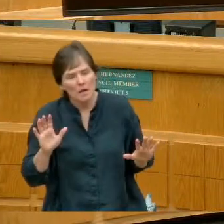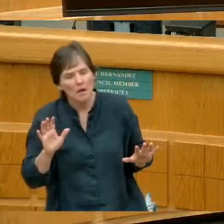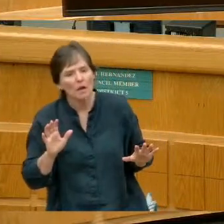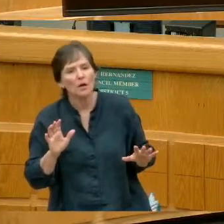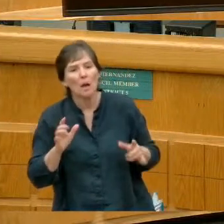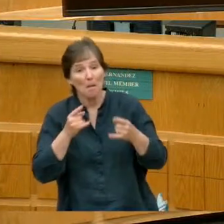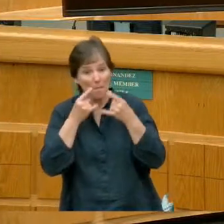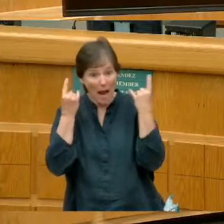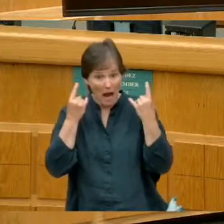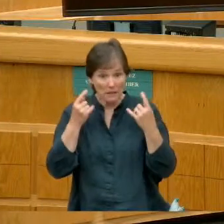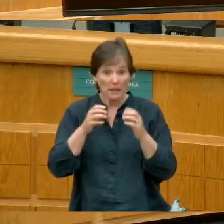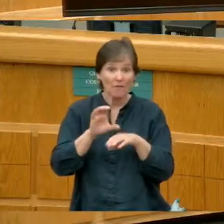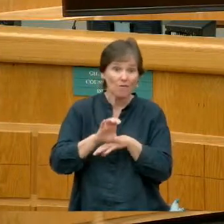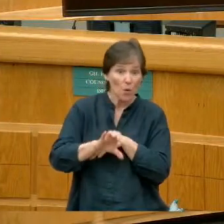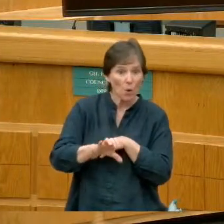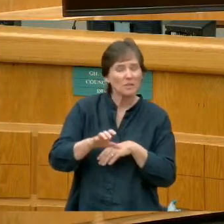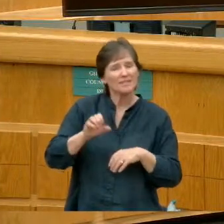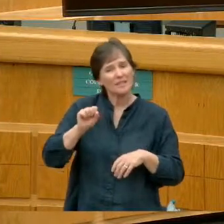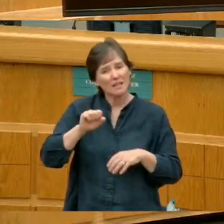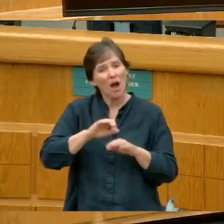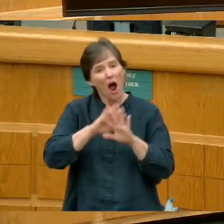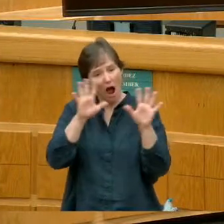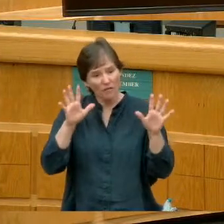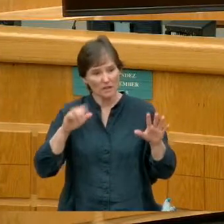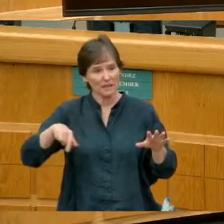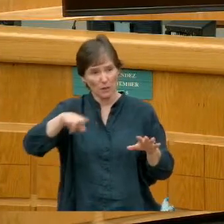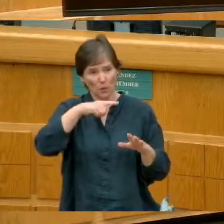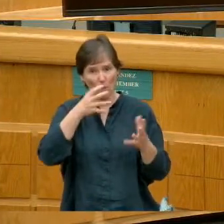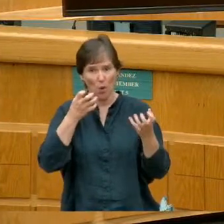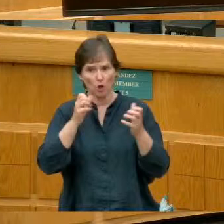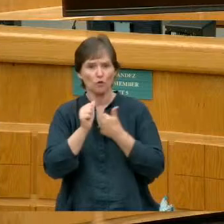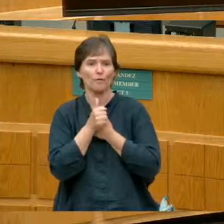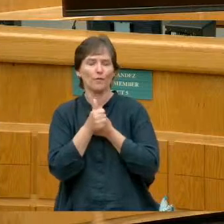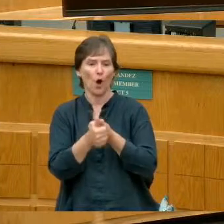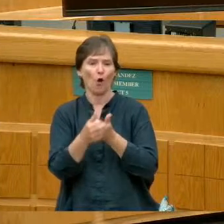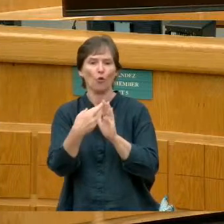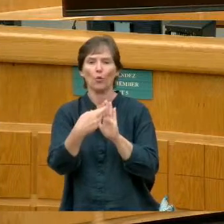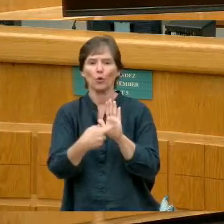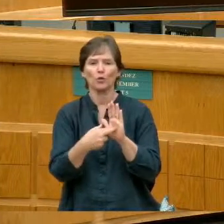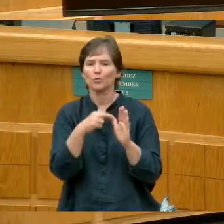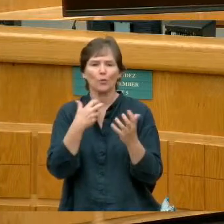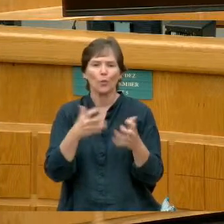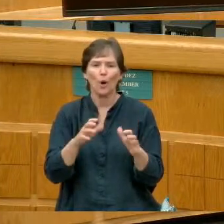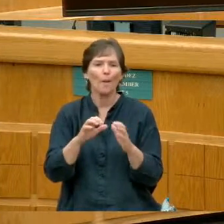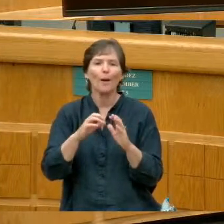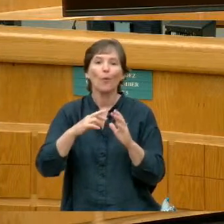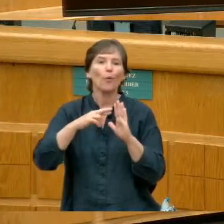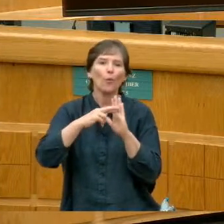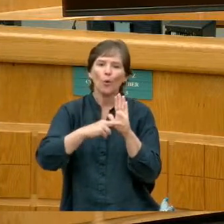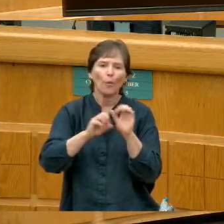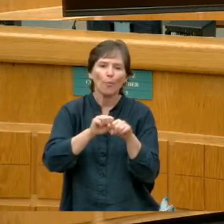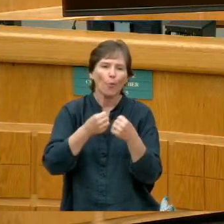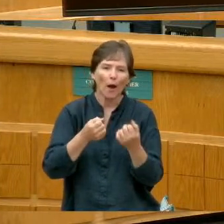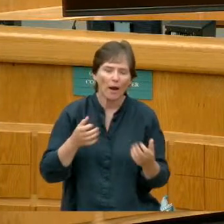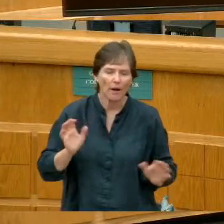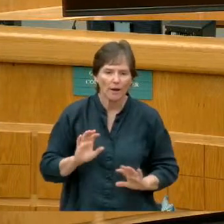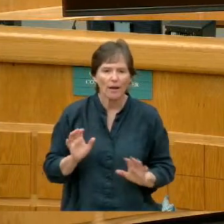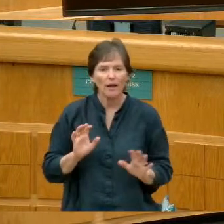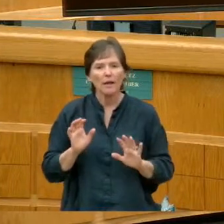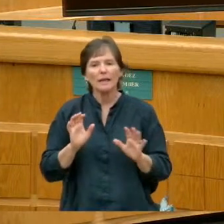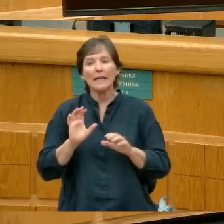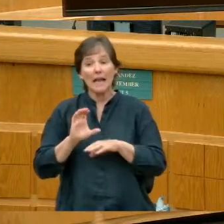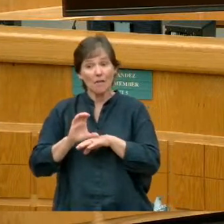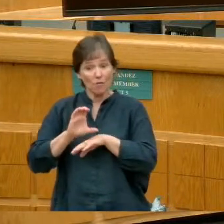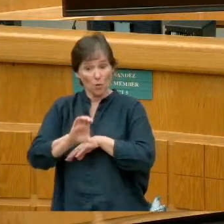followers, not rule breakers. We want to follow the rules and we want people to follow the rules. So is enforcement available to us